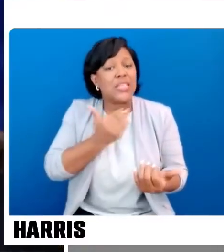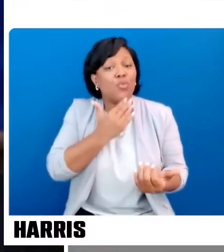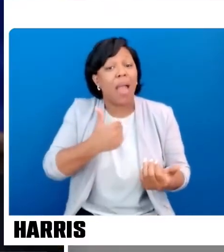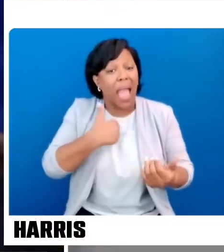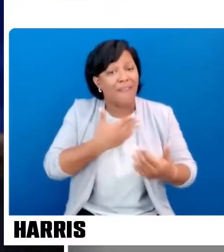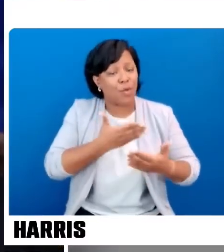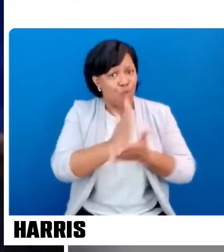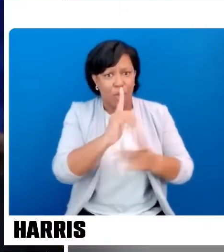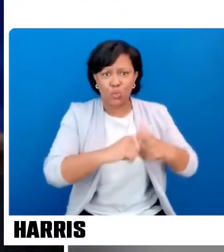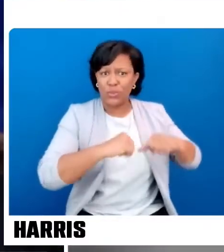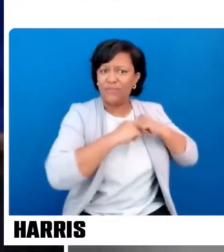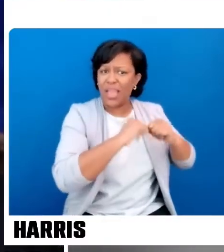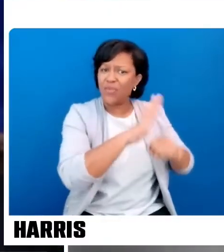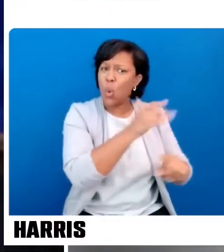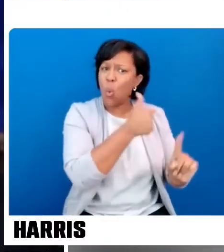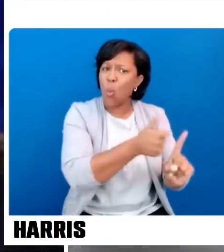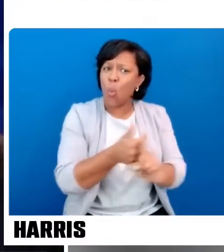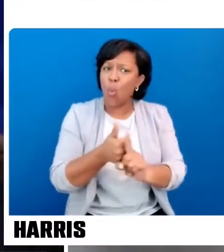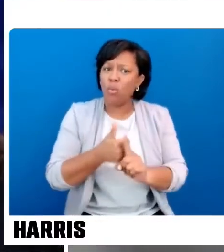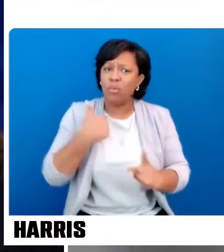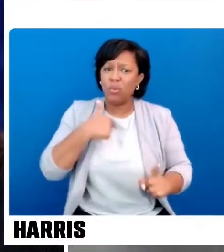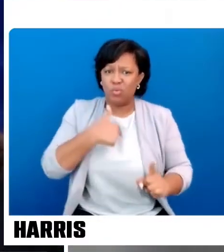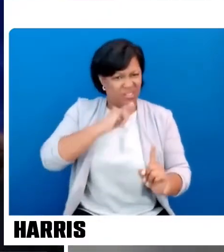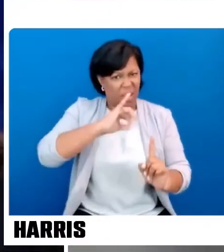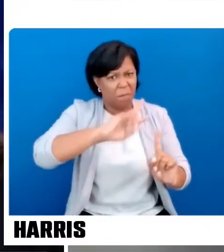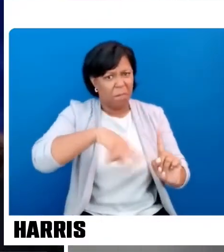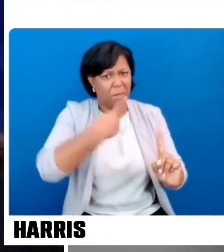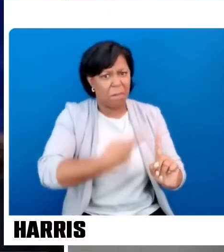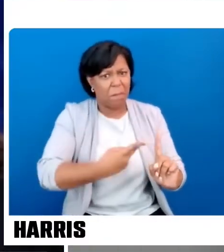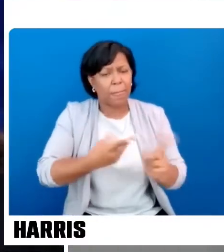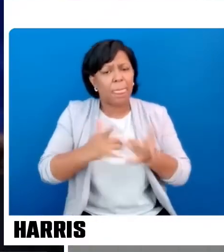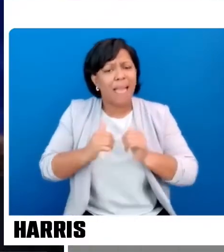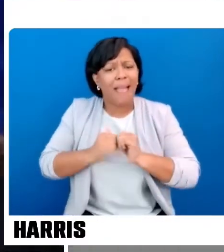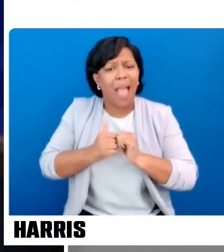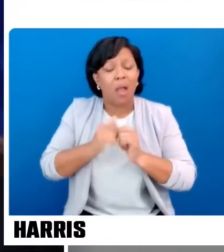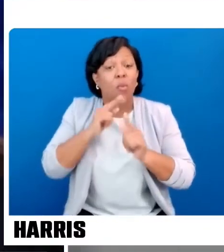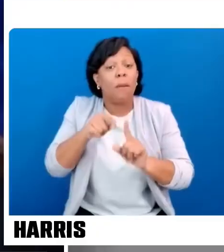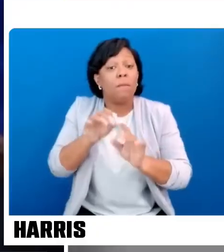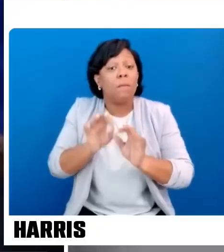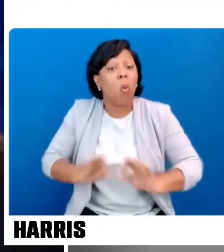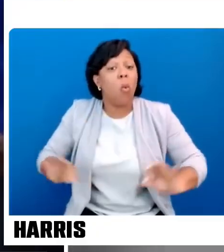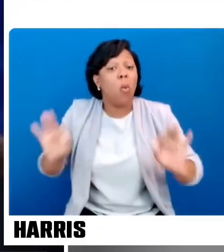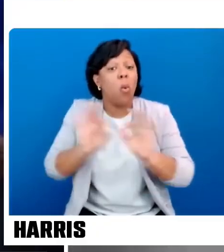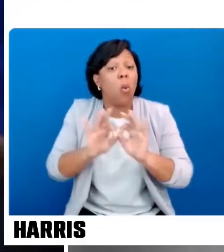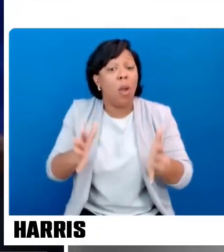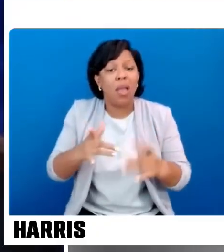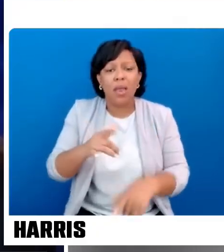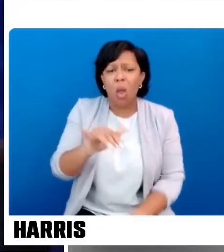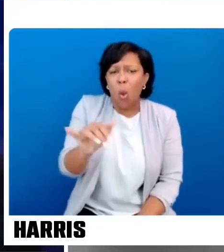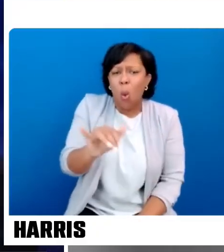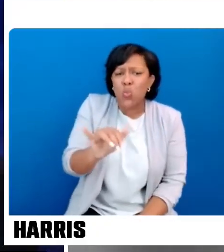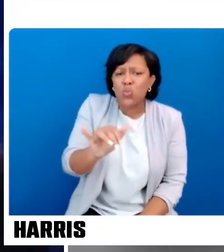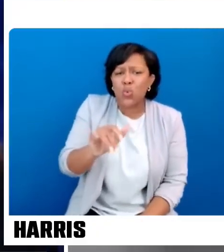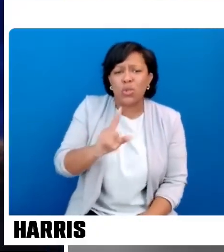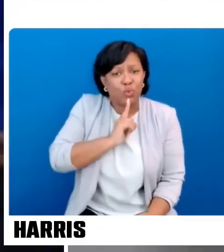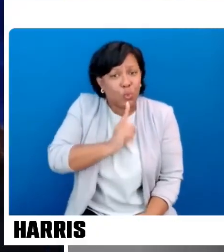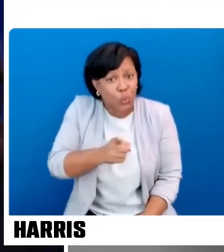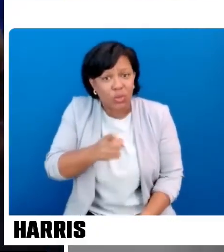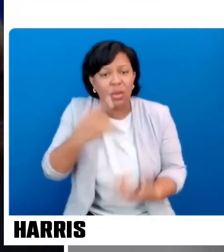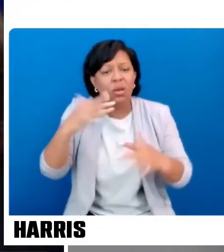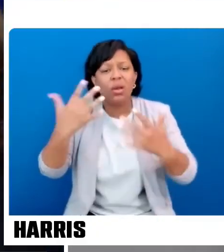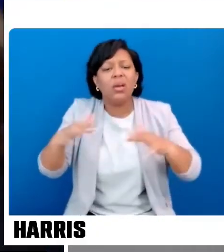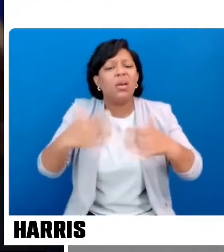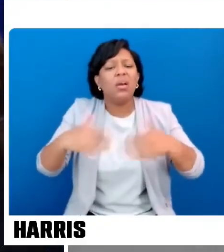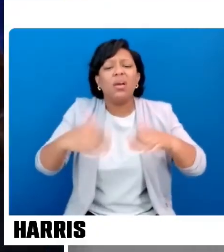And how it does so matters. Because it is also true, far too many innocent Palestinians have been